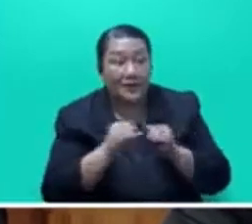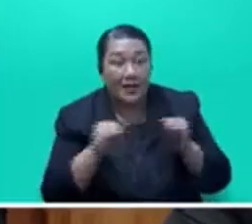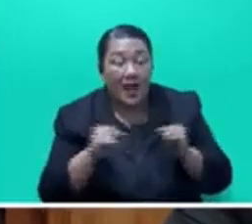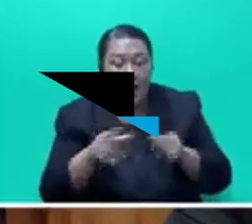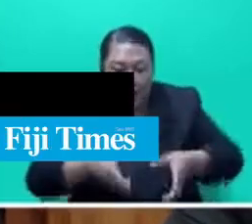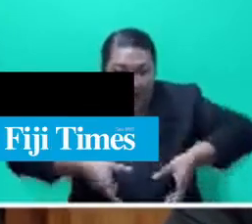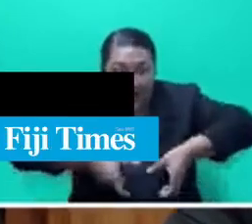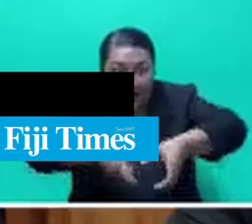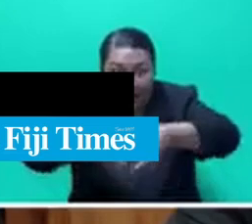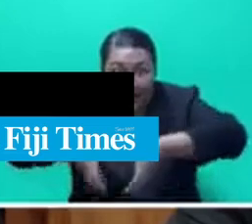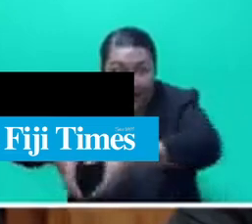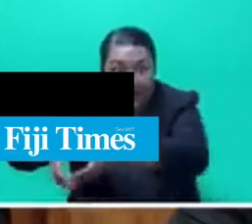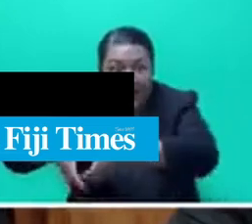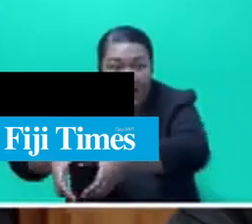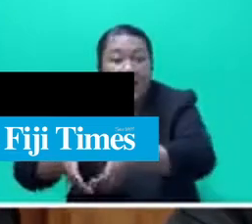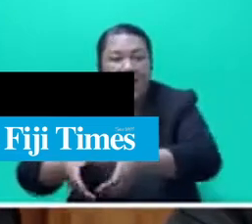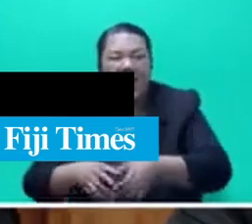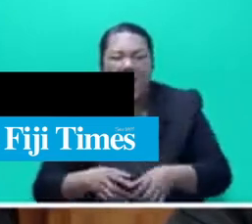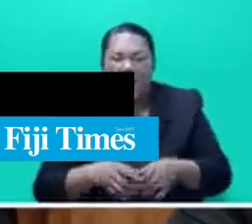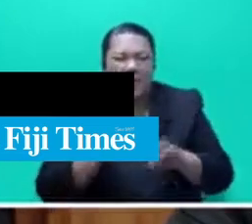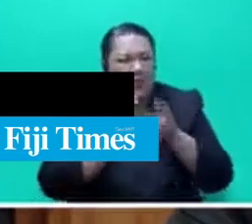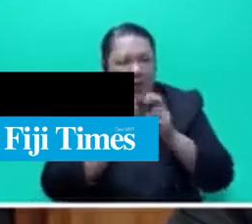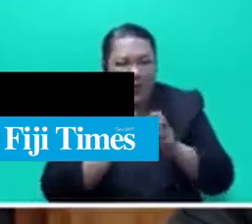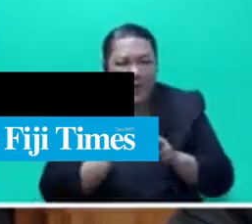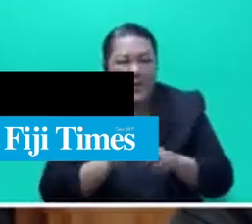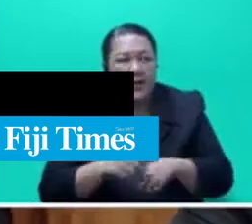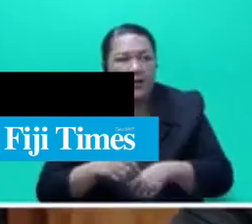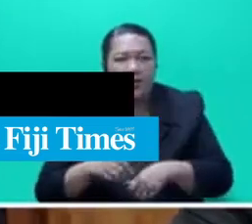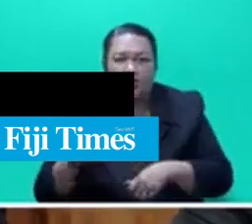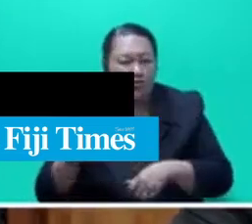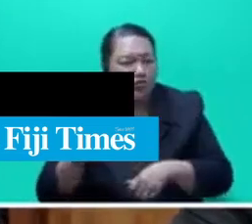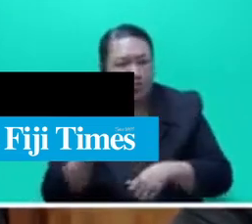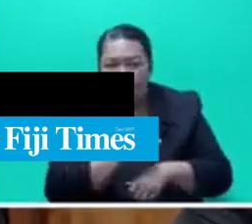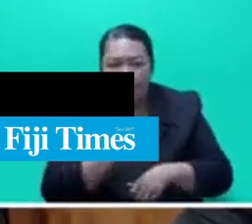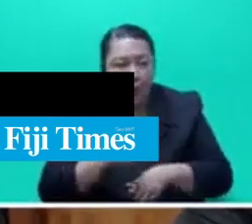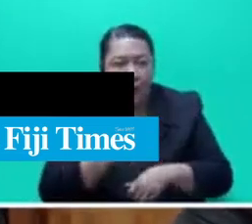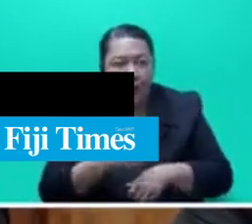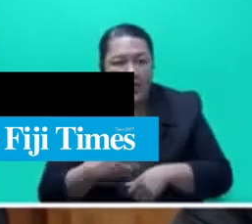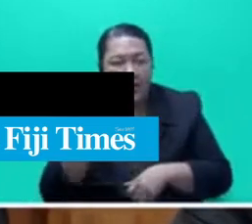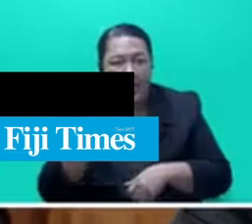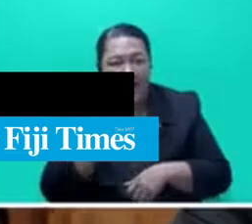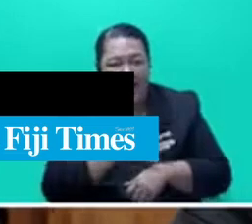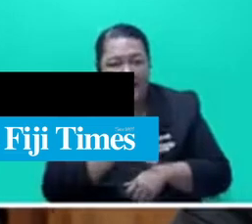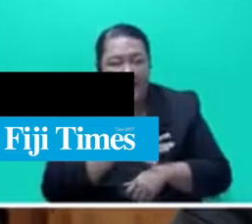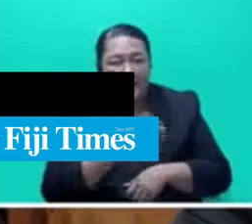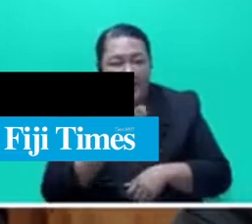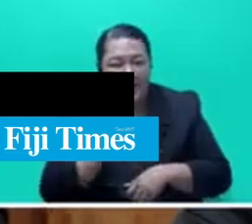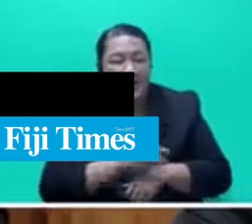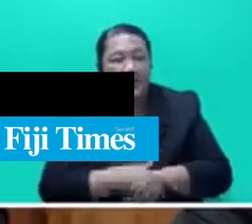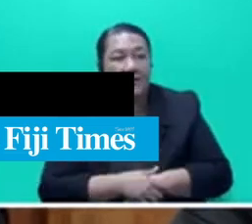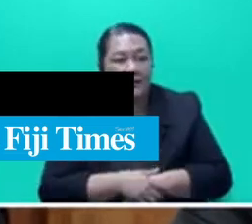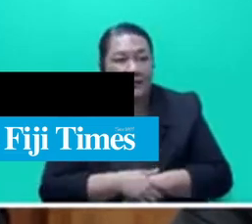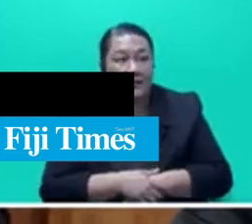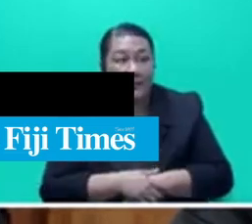ideal maintained condition that should be no more than 150 burst mains throughout Fiji every year. Today, the rate at which new burst